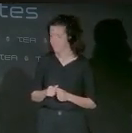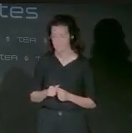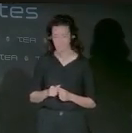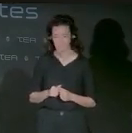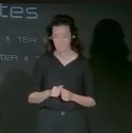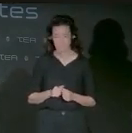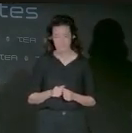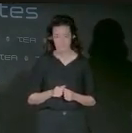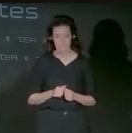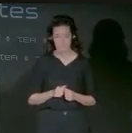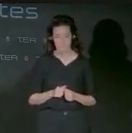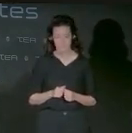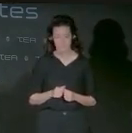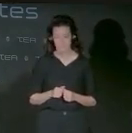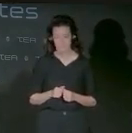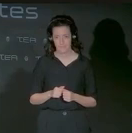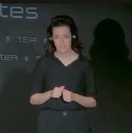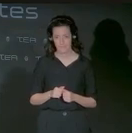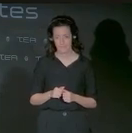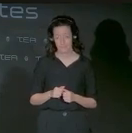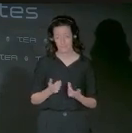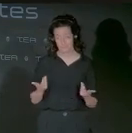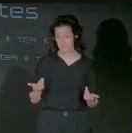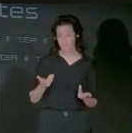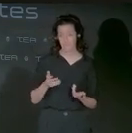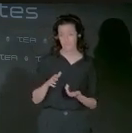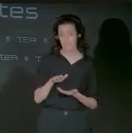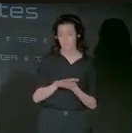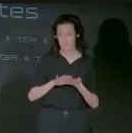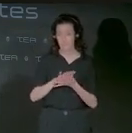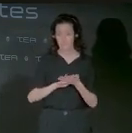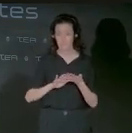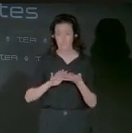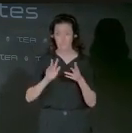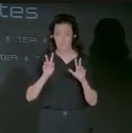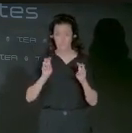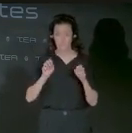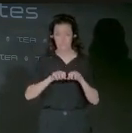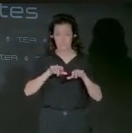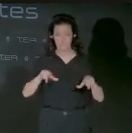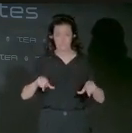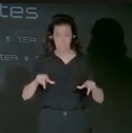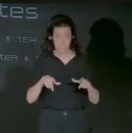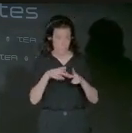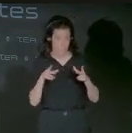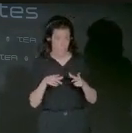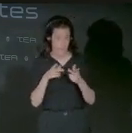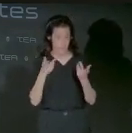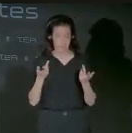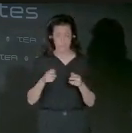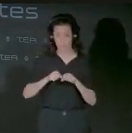way. And those challenges that you are, and those risks that you are addressing,